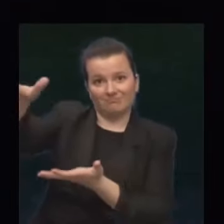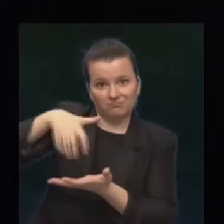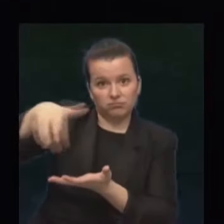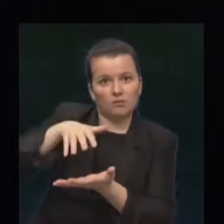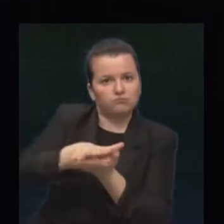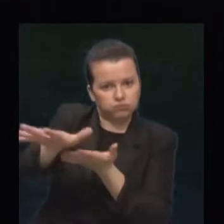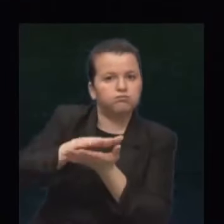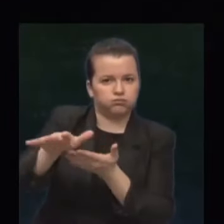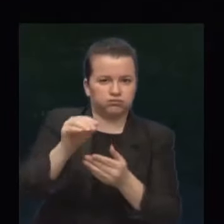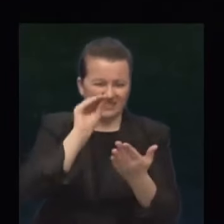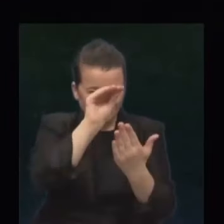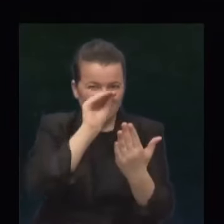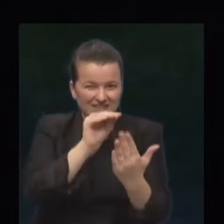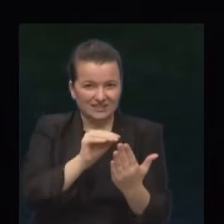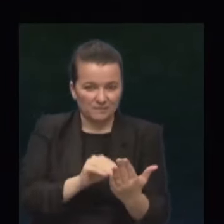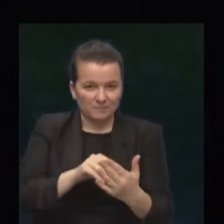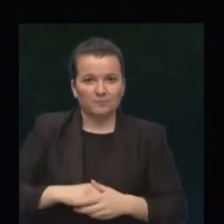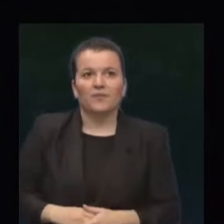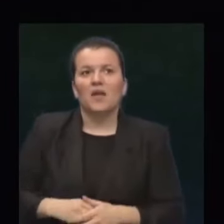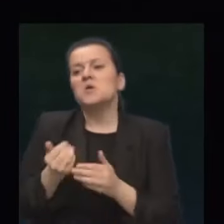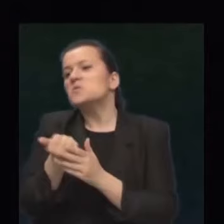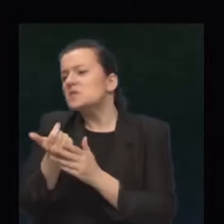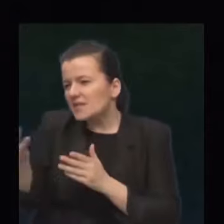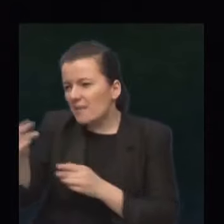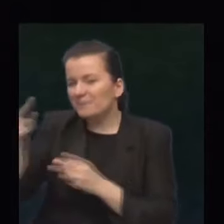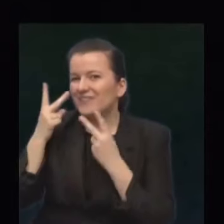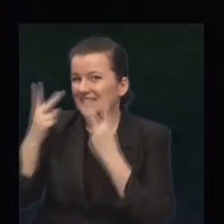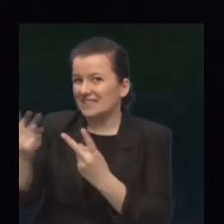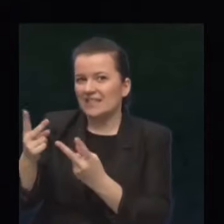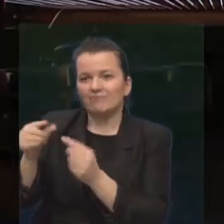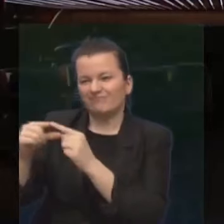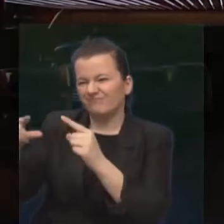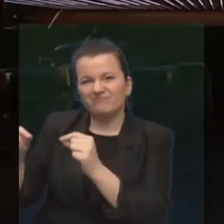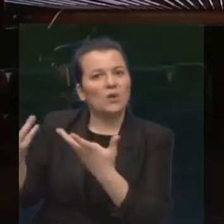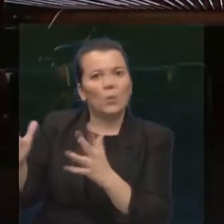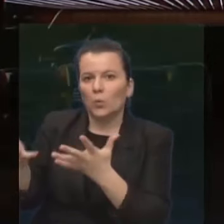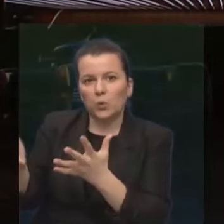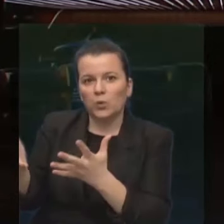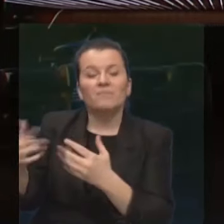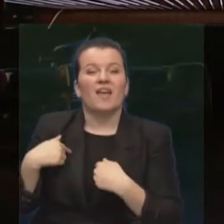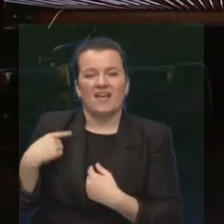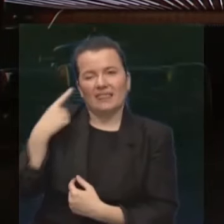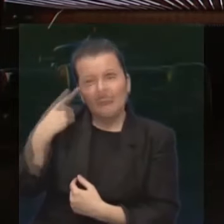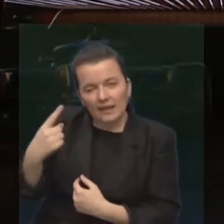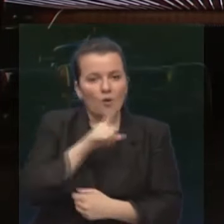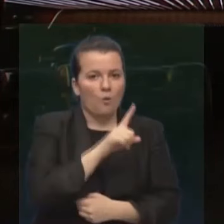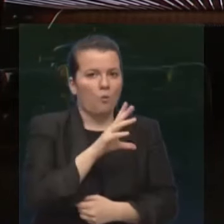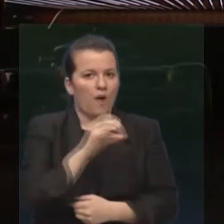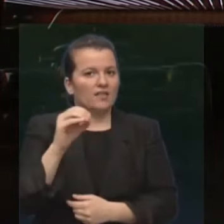plants. The shortage of semiconductors will probably mean 100,000 cars less.